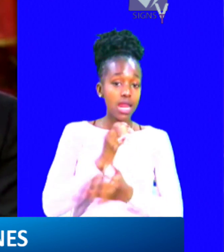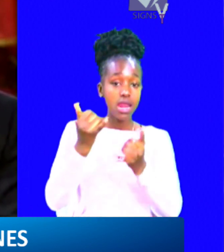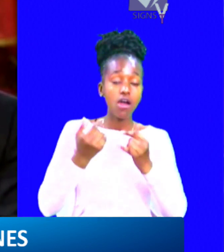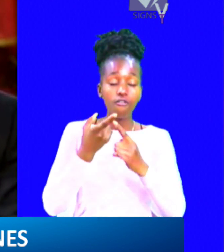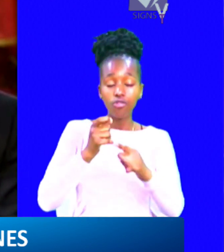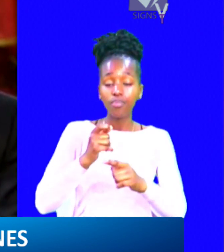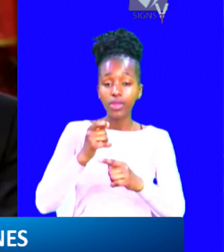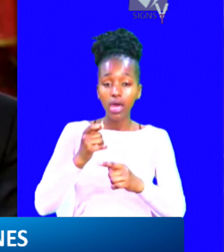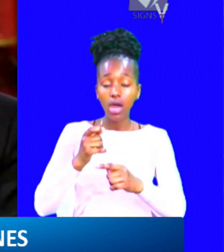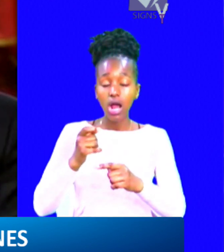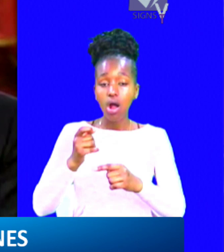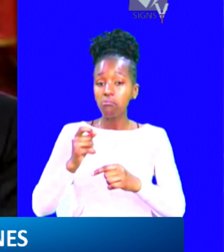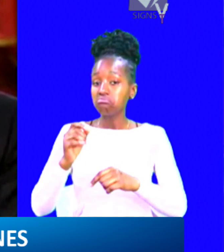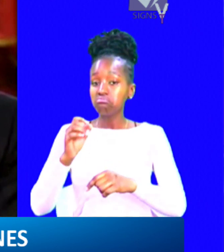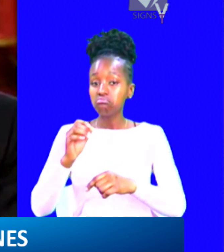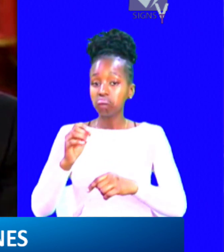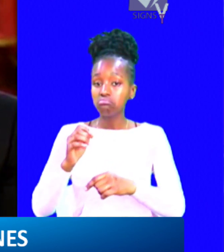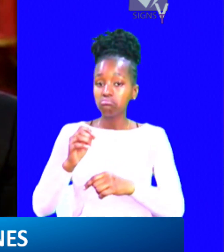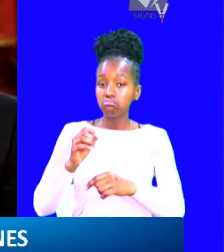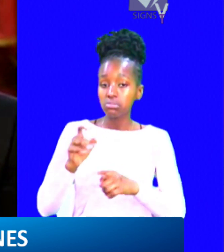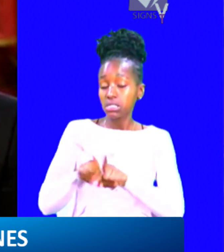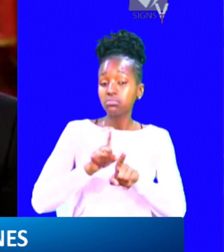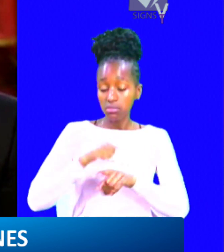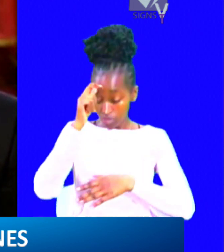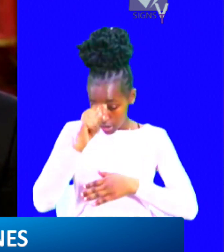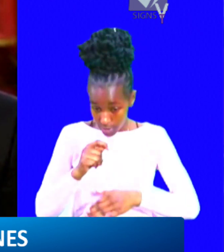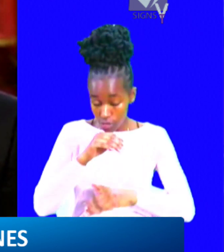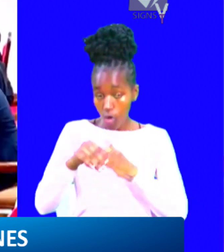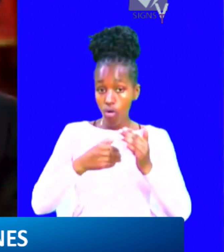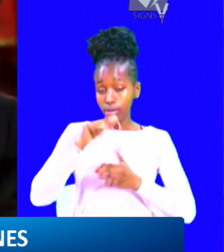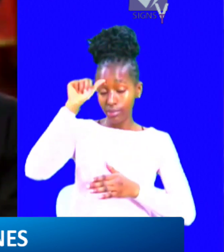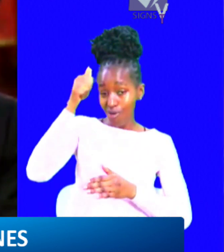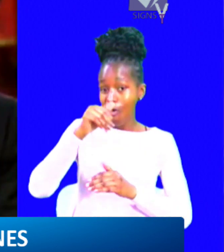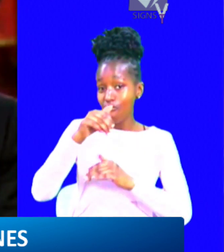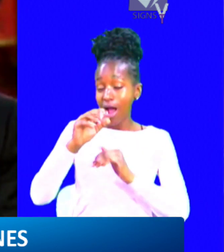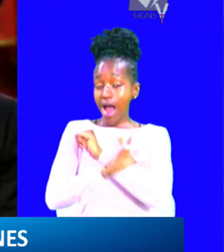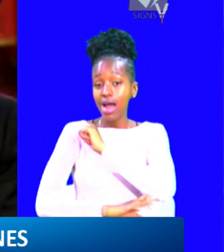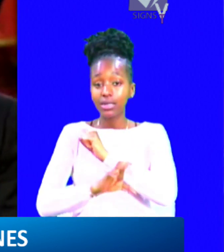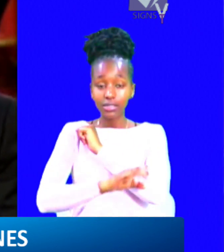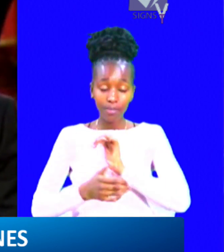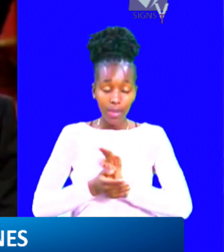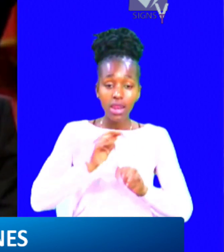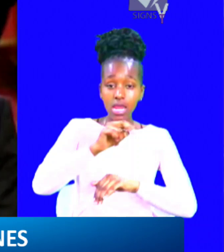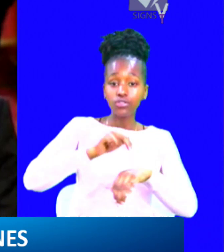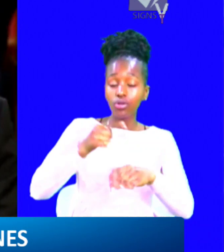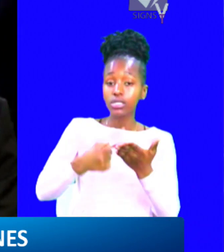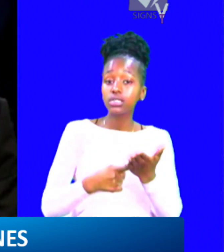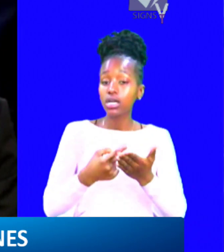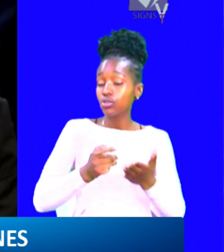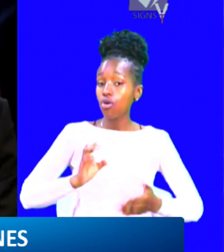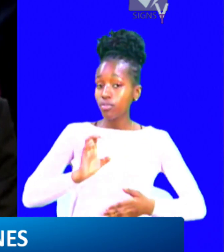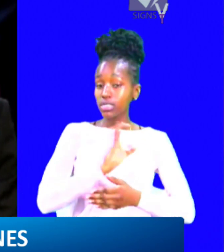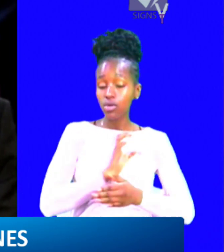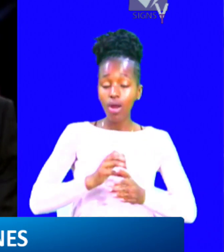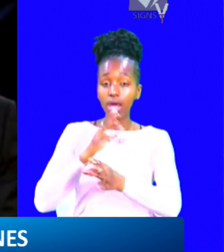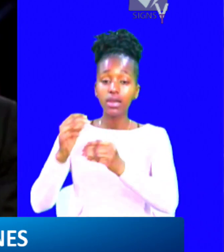and respecting the functional and institutional integrity of state organs. The National Dialogue Committee shall report to the leadership of